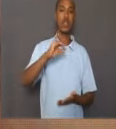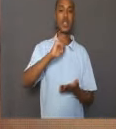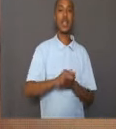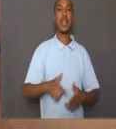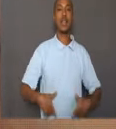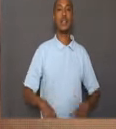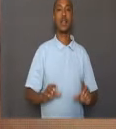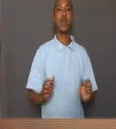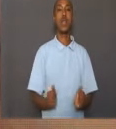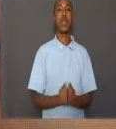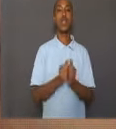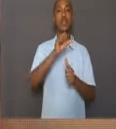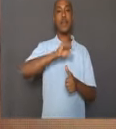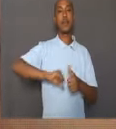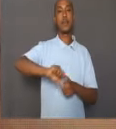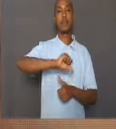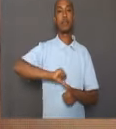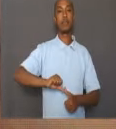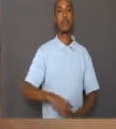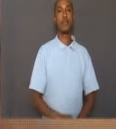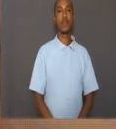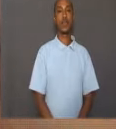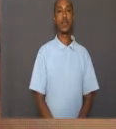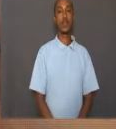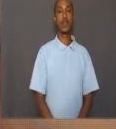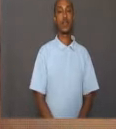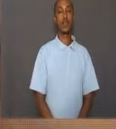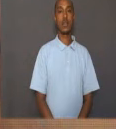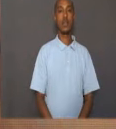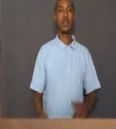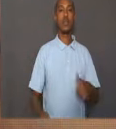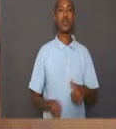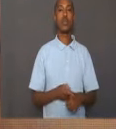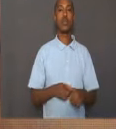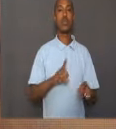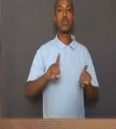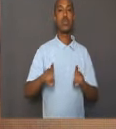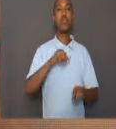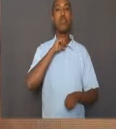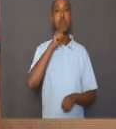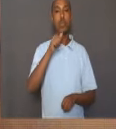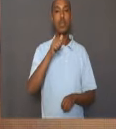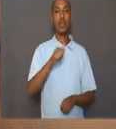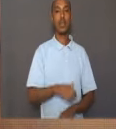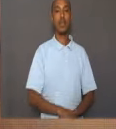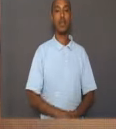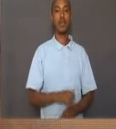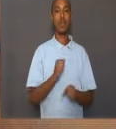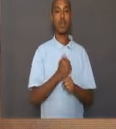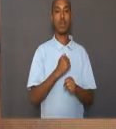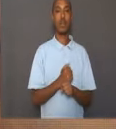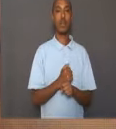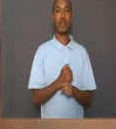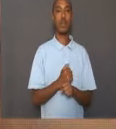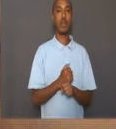existed within the atom. The force could not be too big, because if it were, it